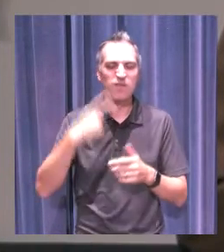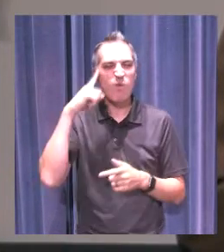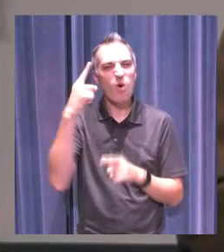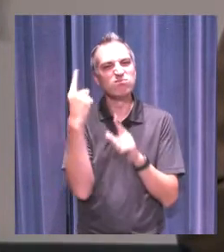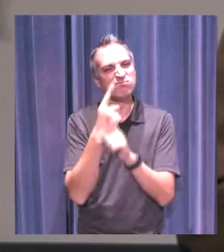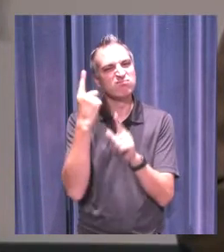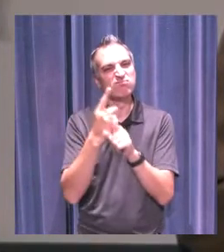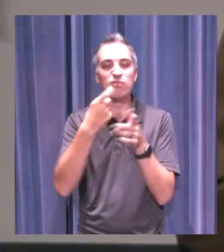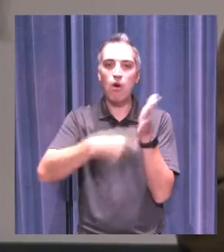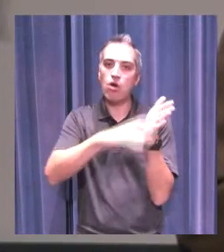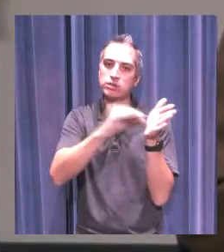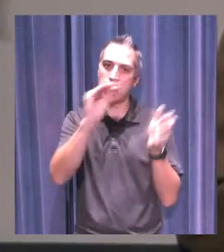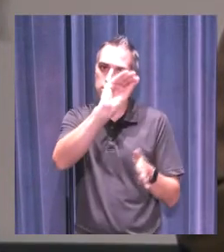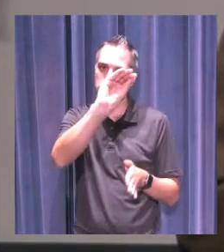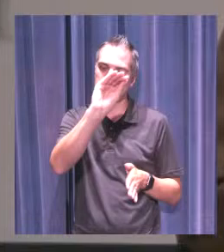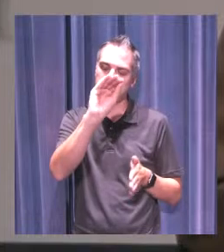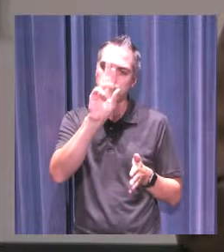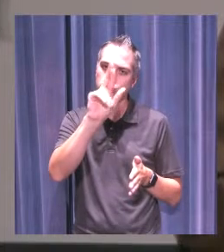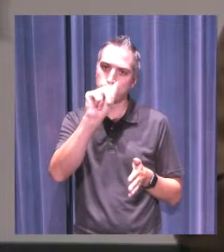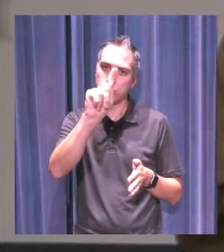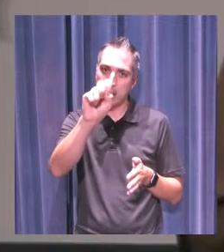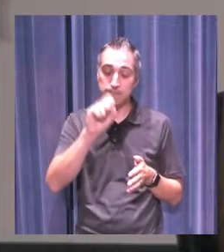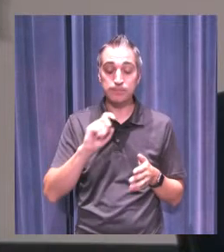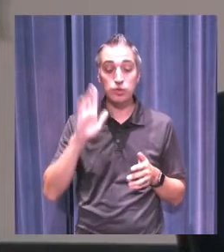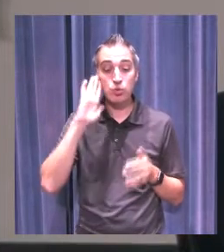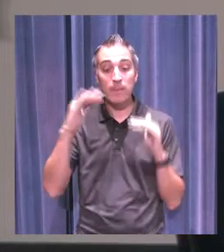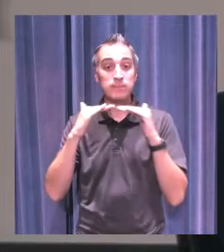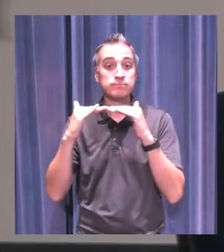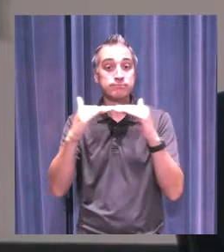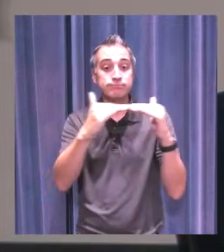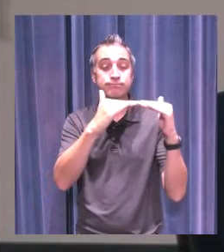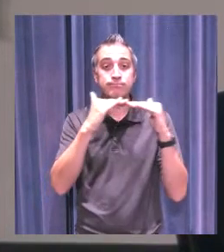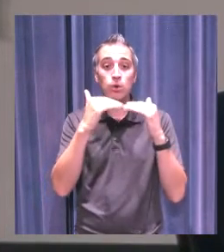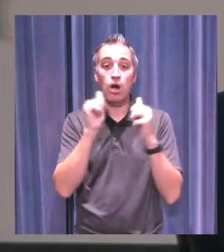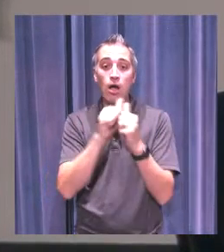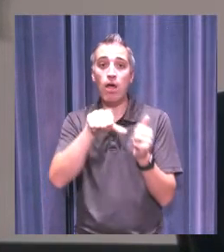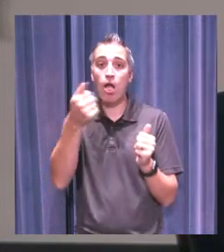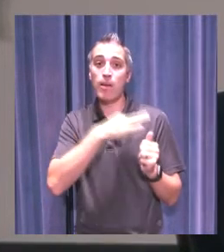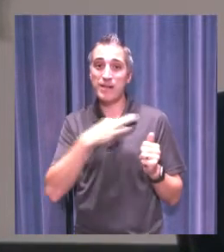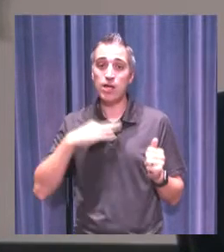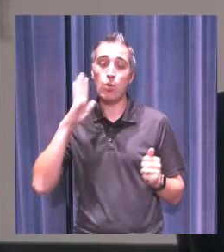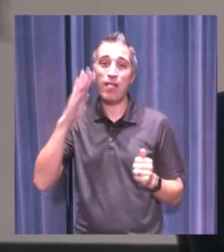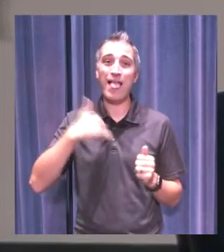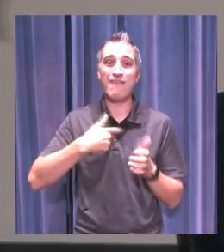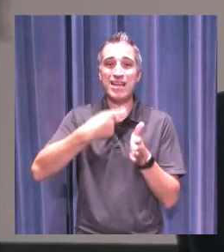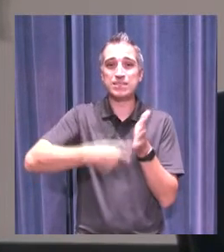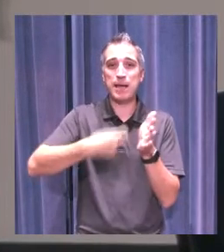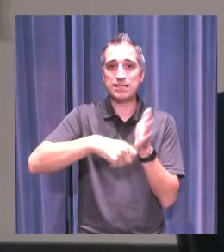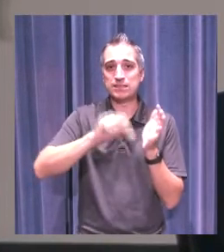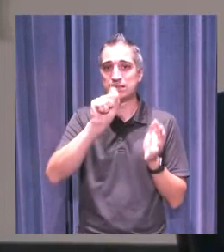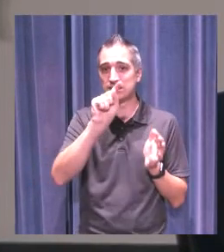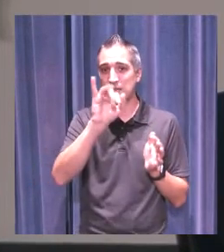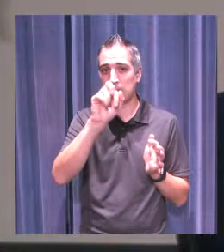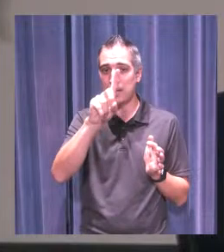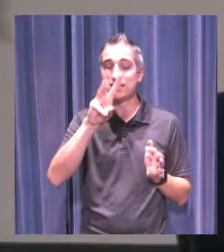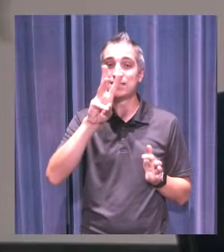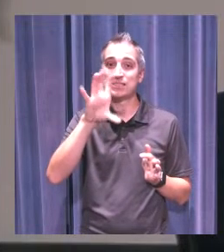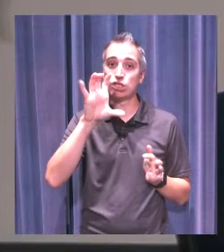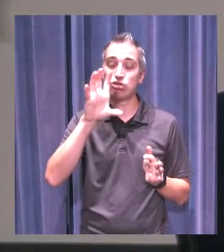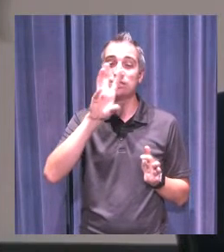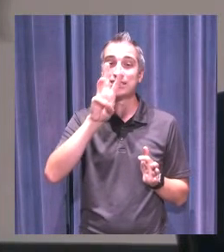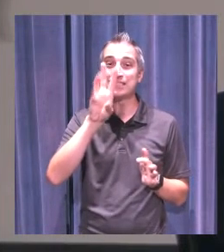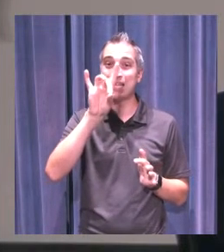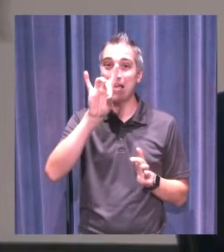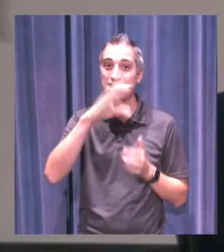with other executive employees, she would be paid a expense stipend of $668